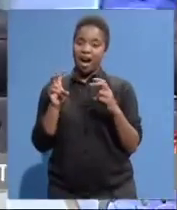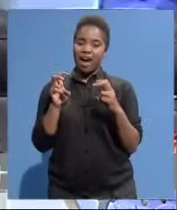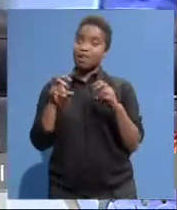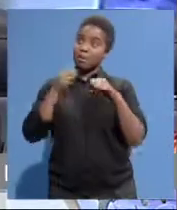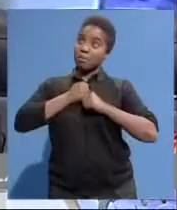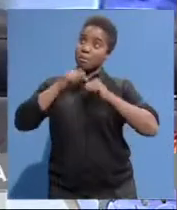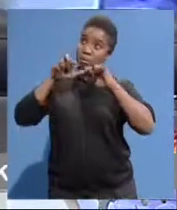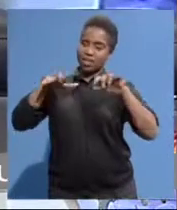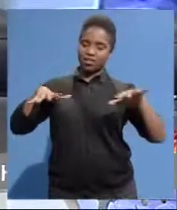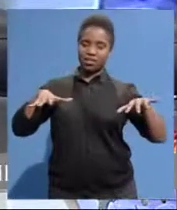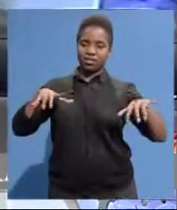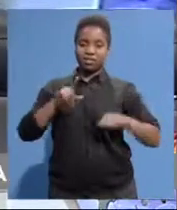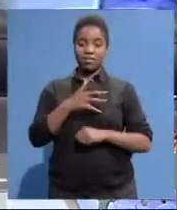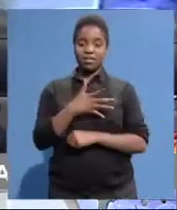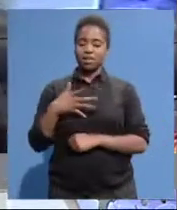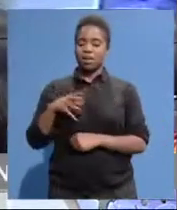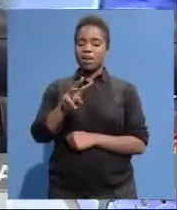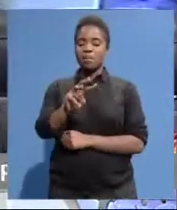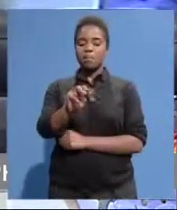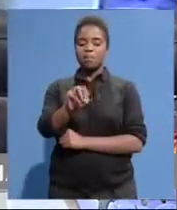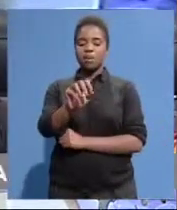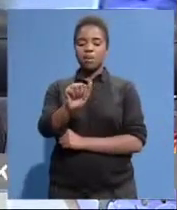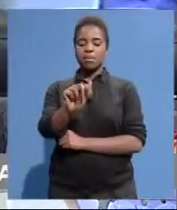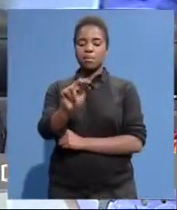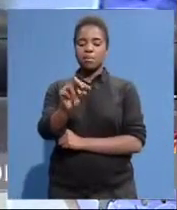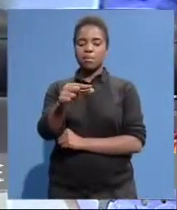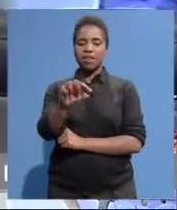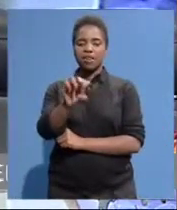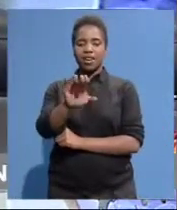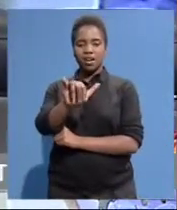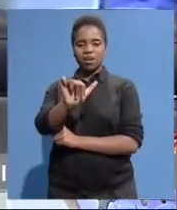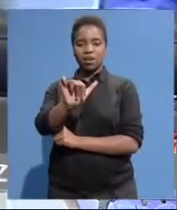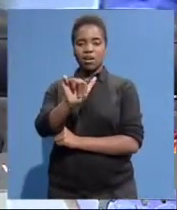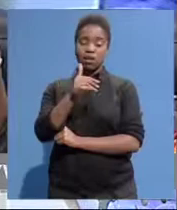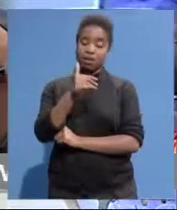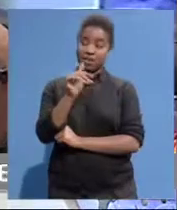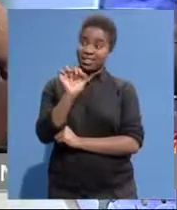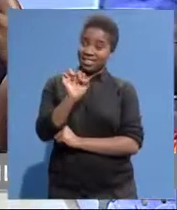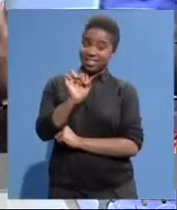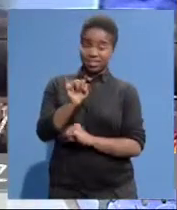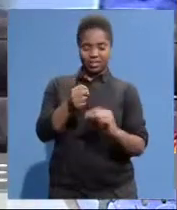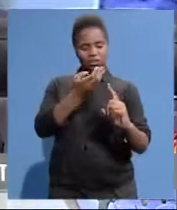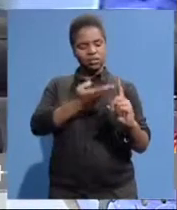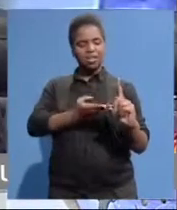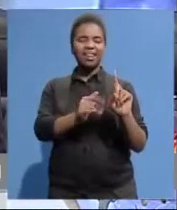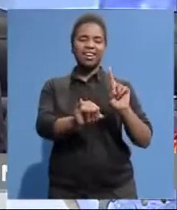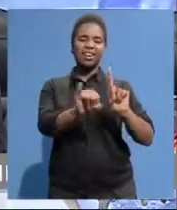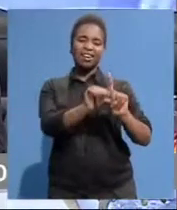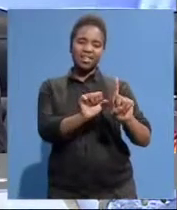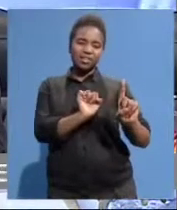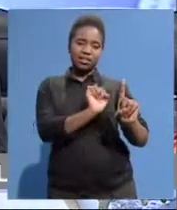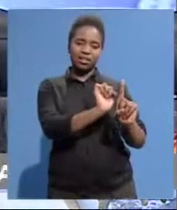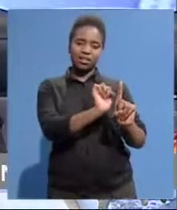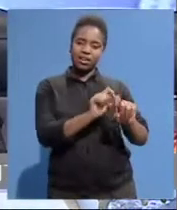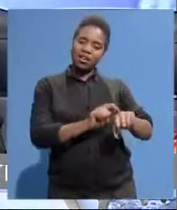she used her identity she used music and her identity to really speak about the issues of the time, you know, in her